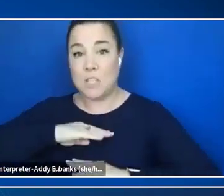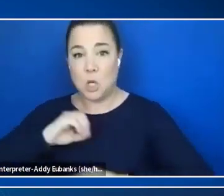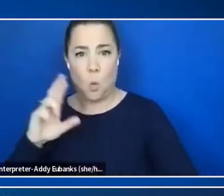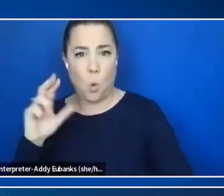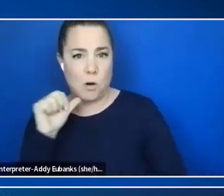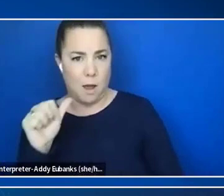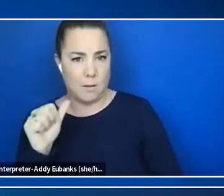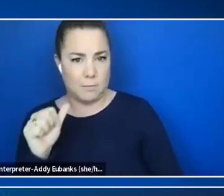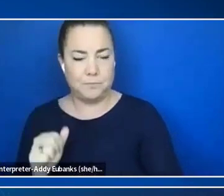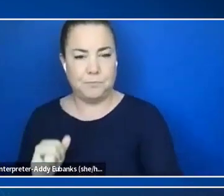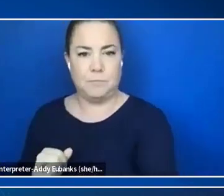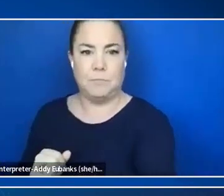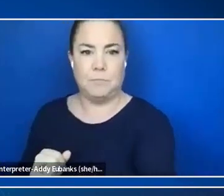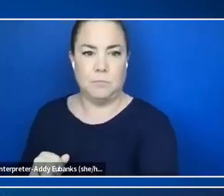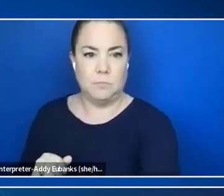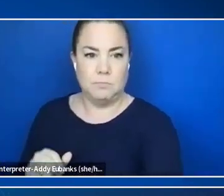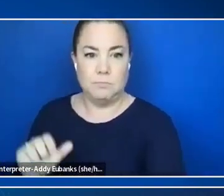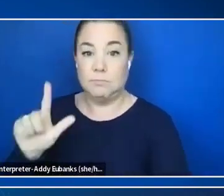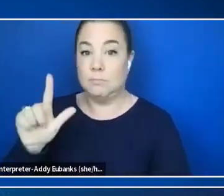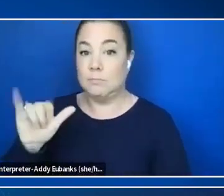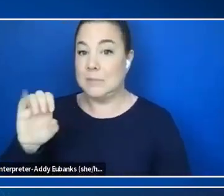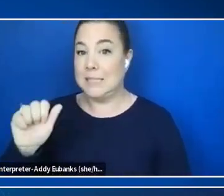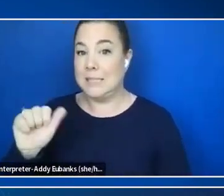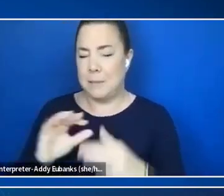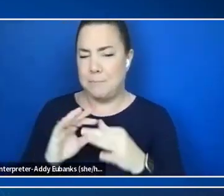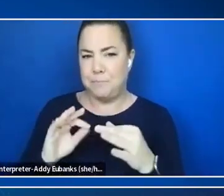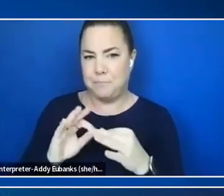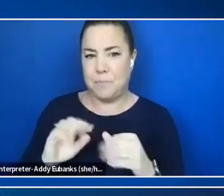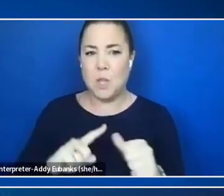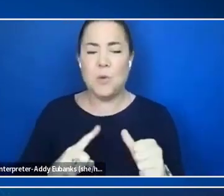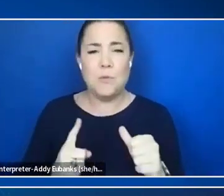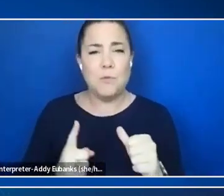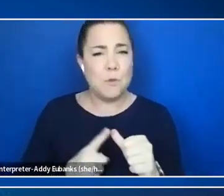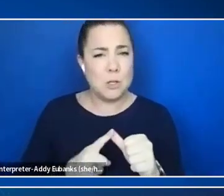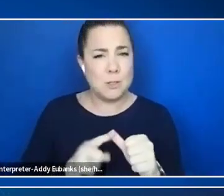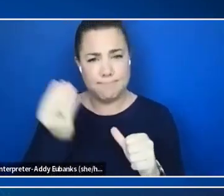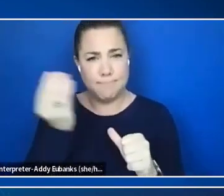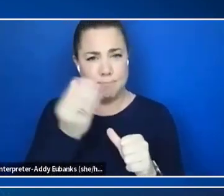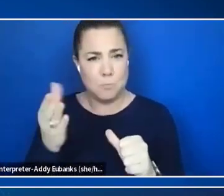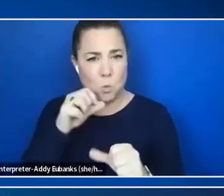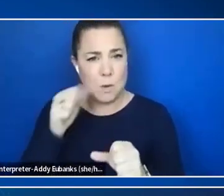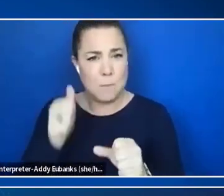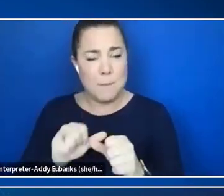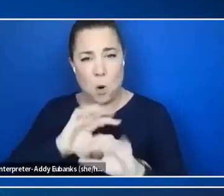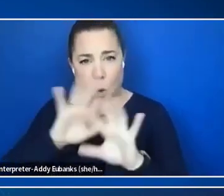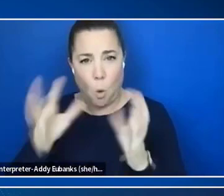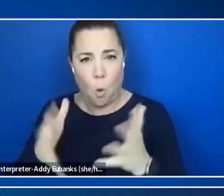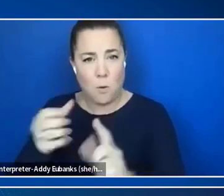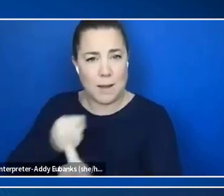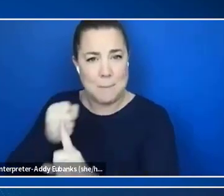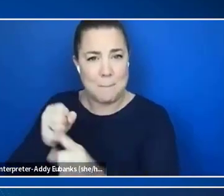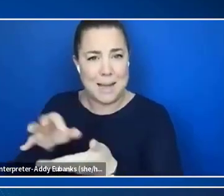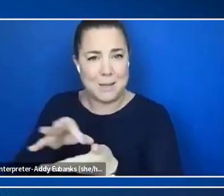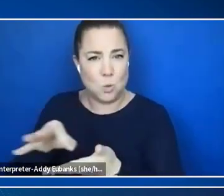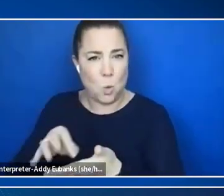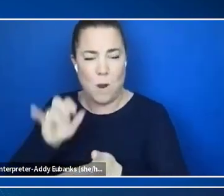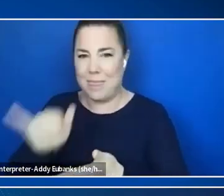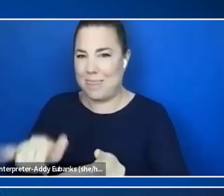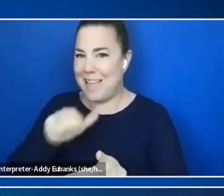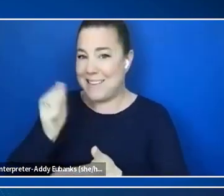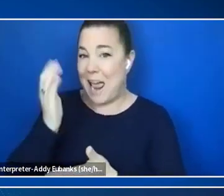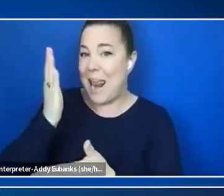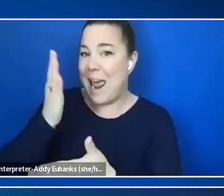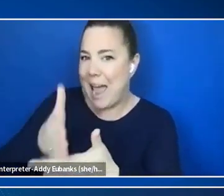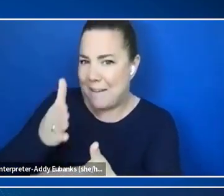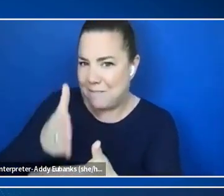So first, let's take a step back and just remember that the overall impact score is not an average of the criterion score